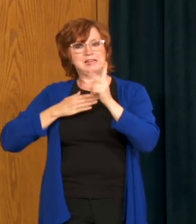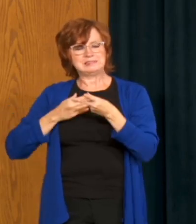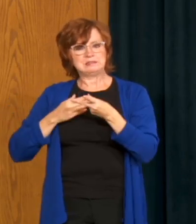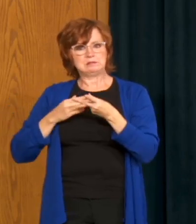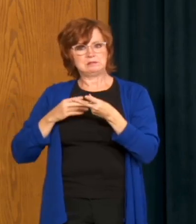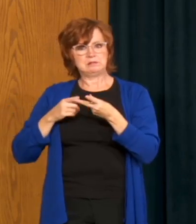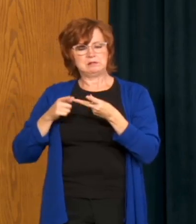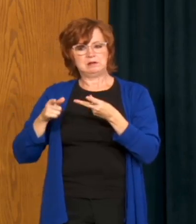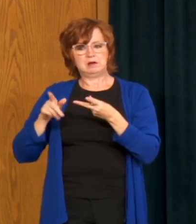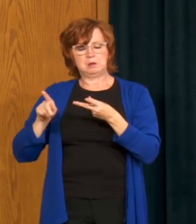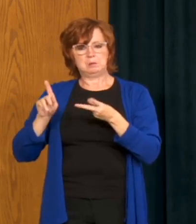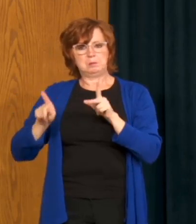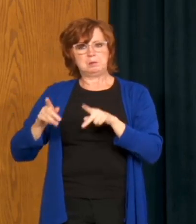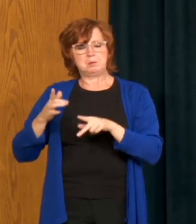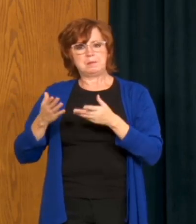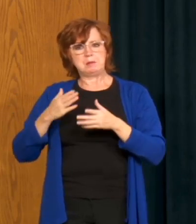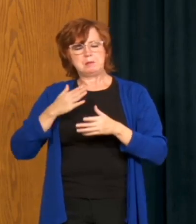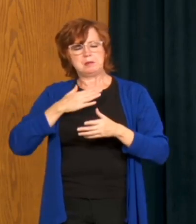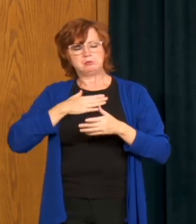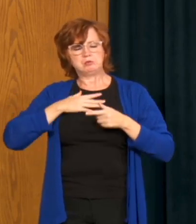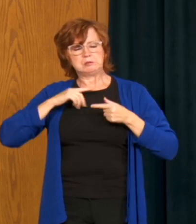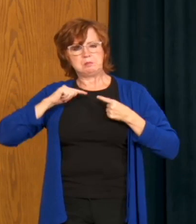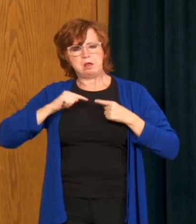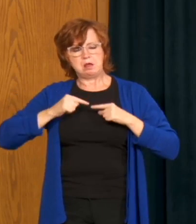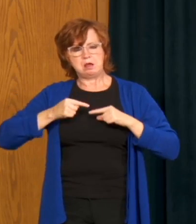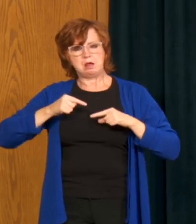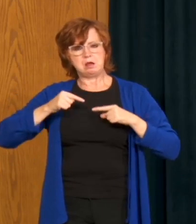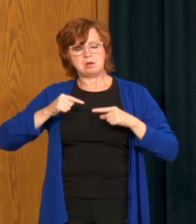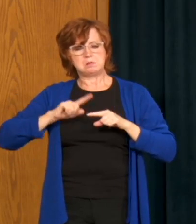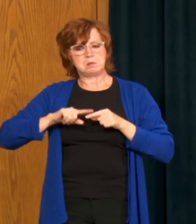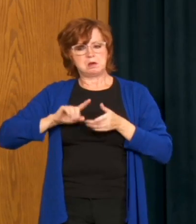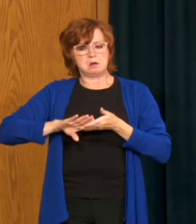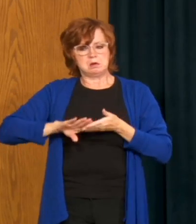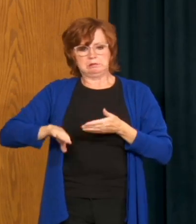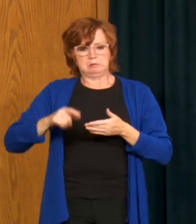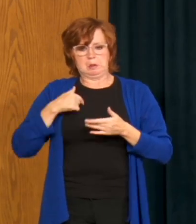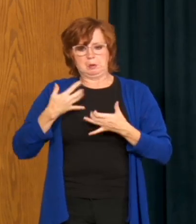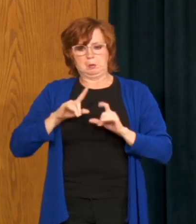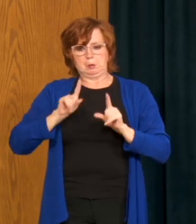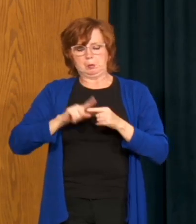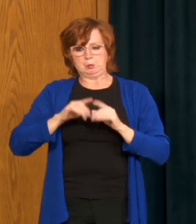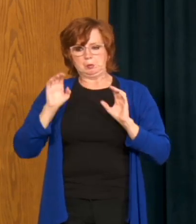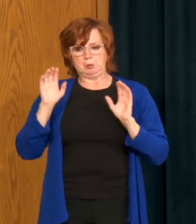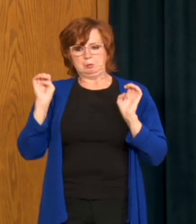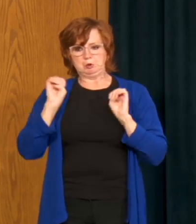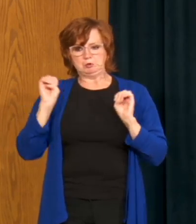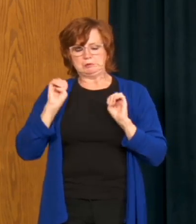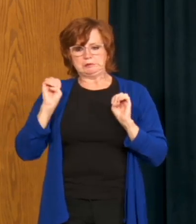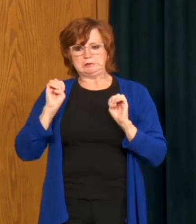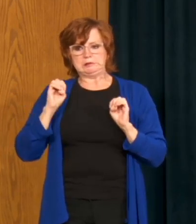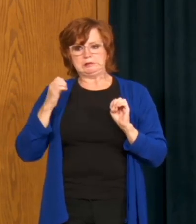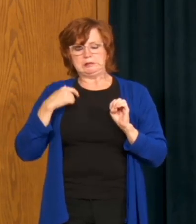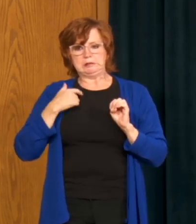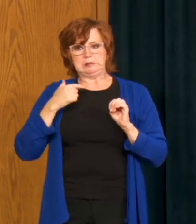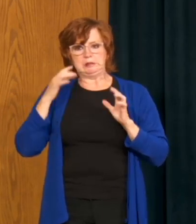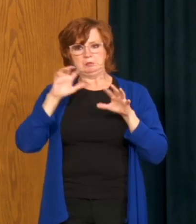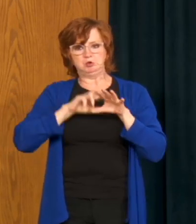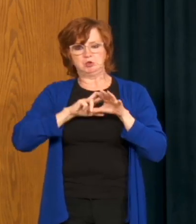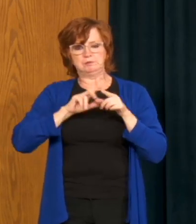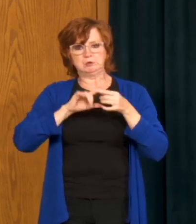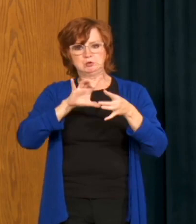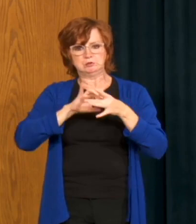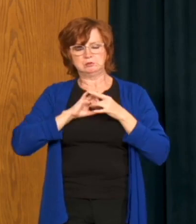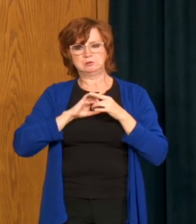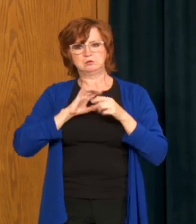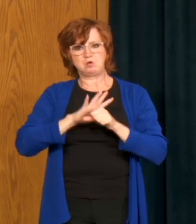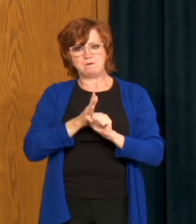like to track over time, and in the fall as well, because as you know, in the fall we always get some increase in mortality due to influenza,